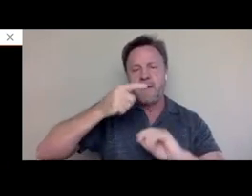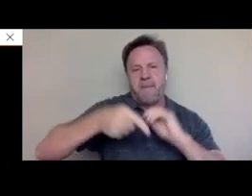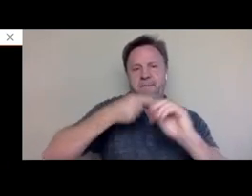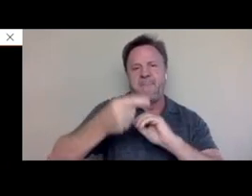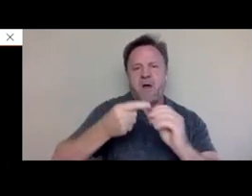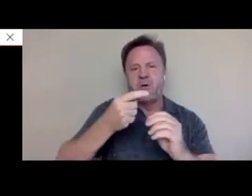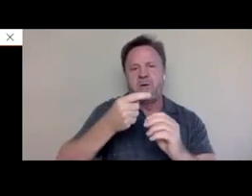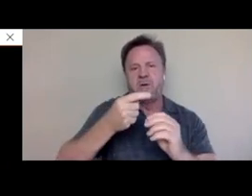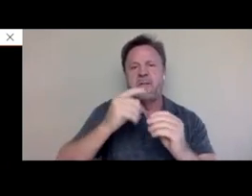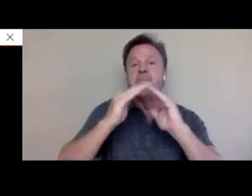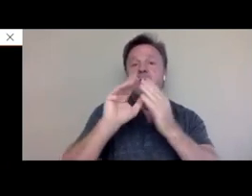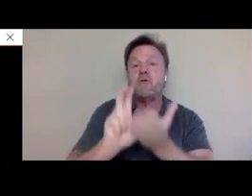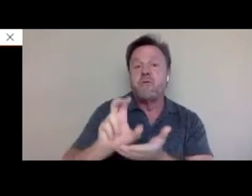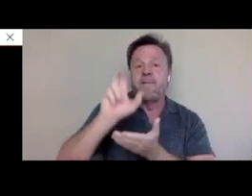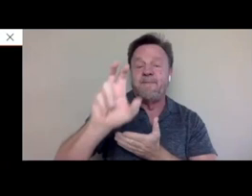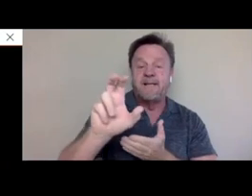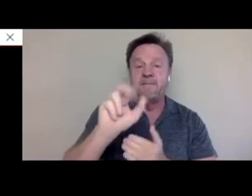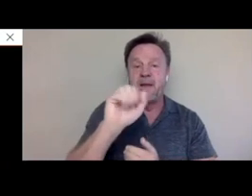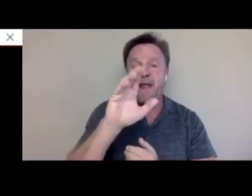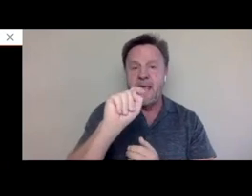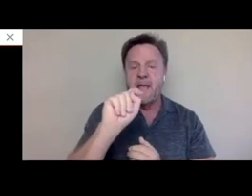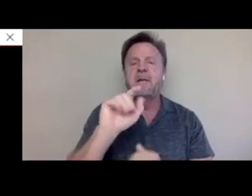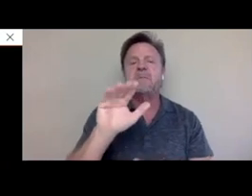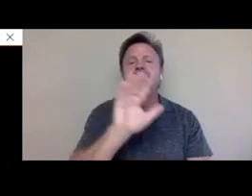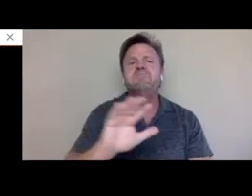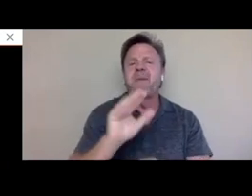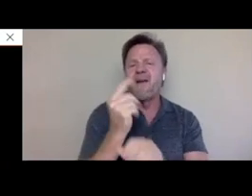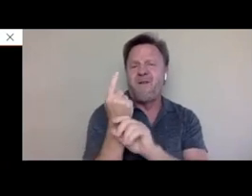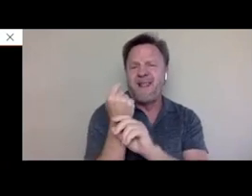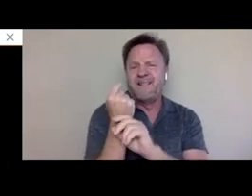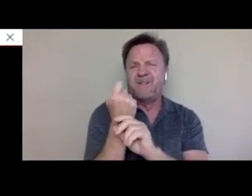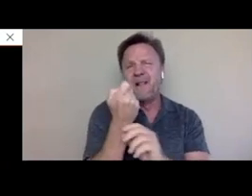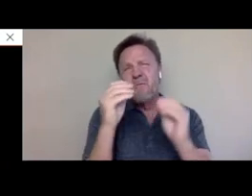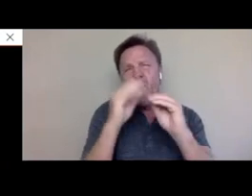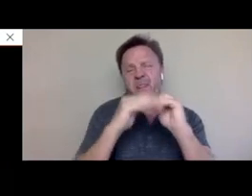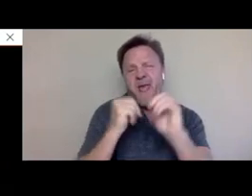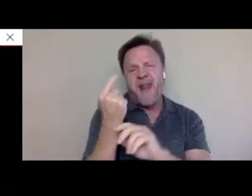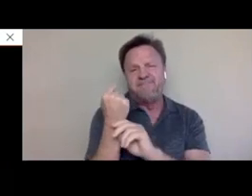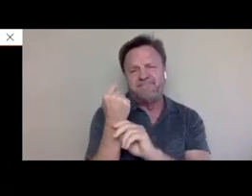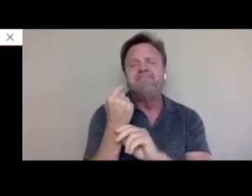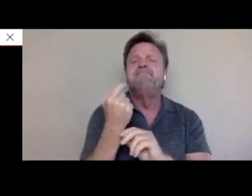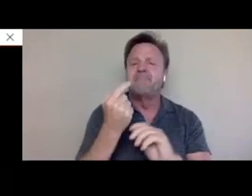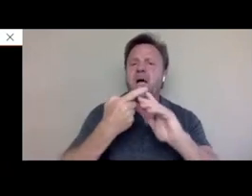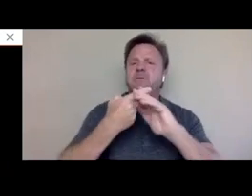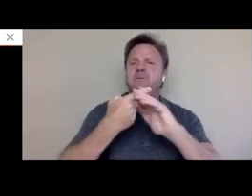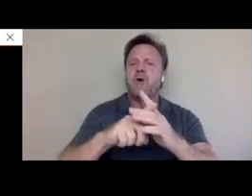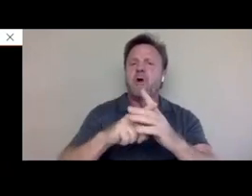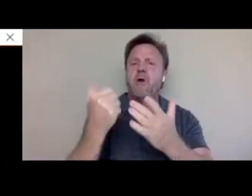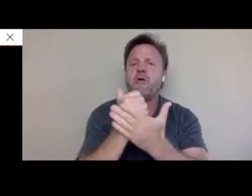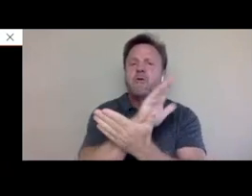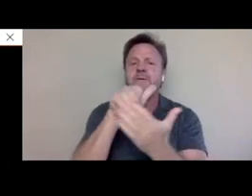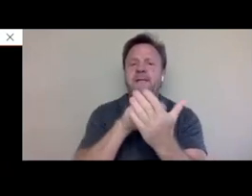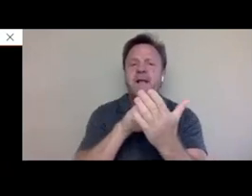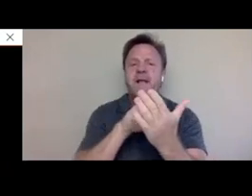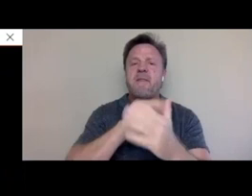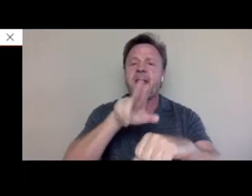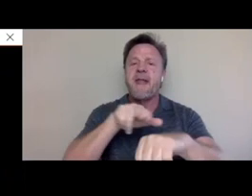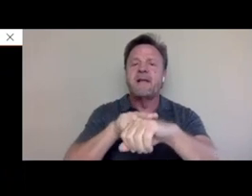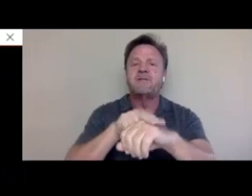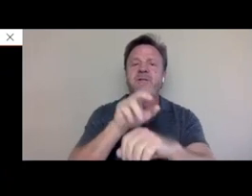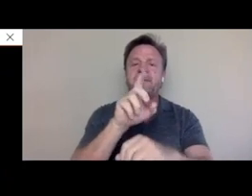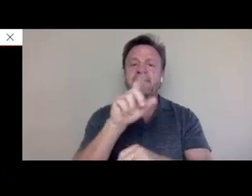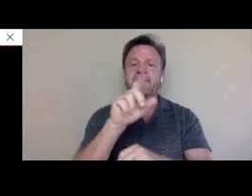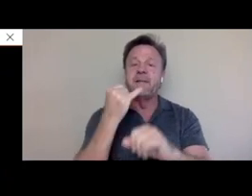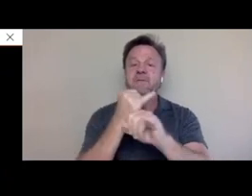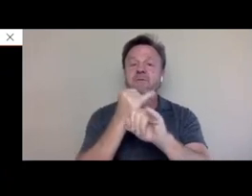Act, to let you know that about a year ago, a little over a year ago, I started a new center at National Disability Institute called